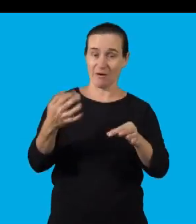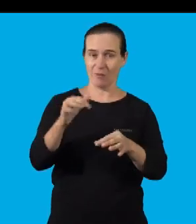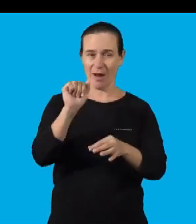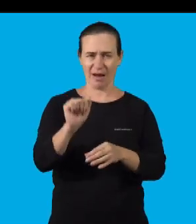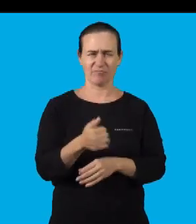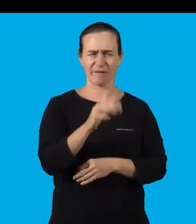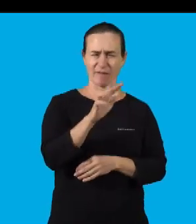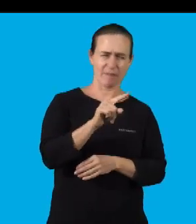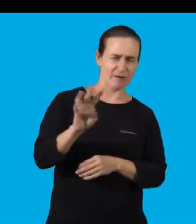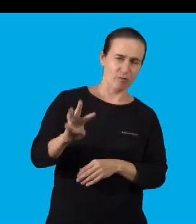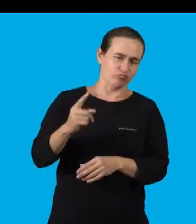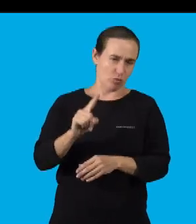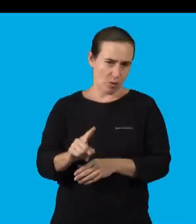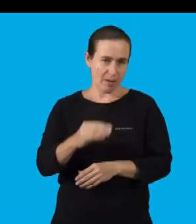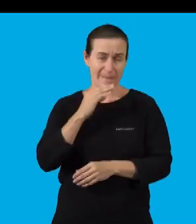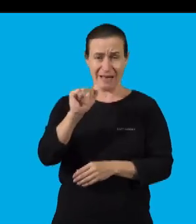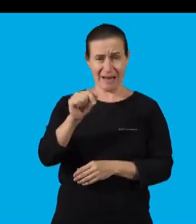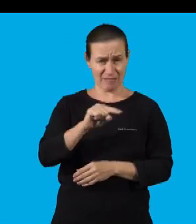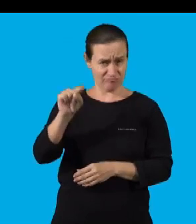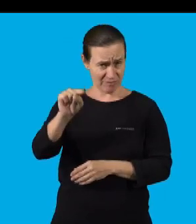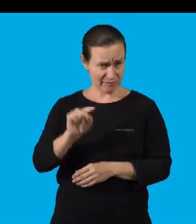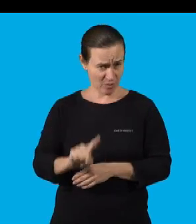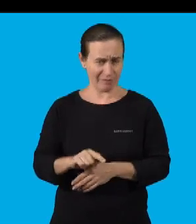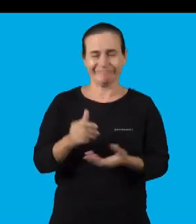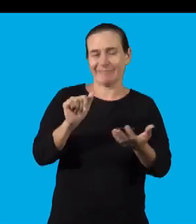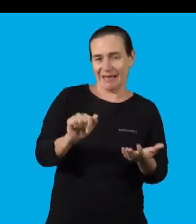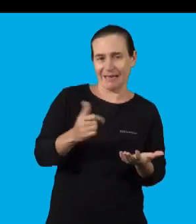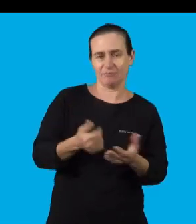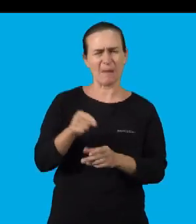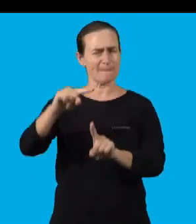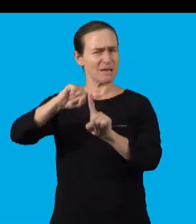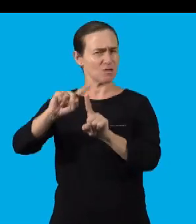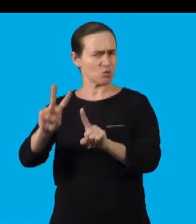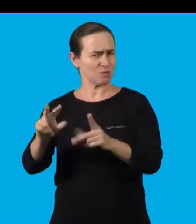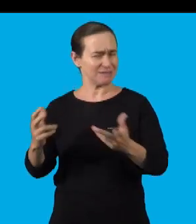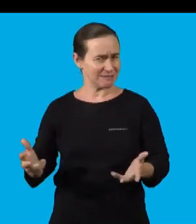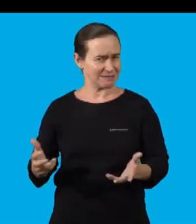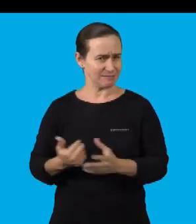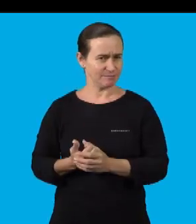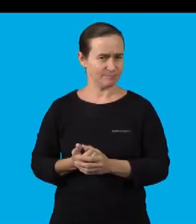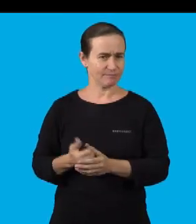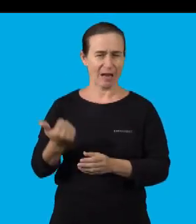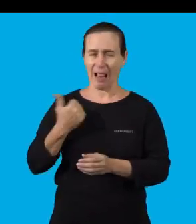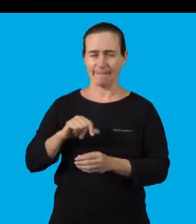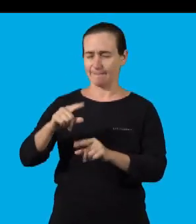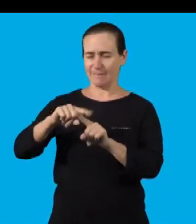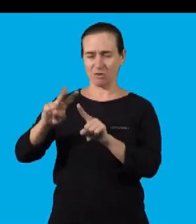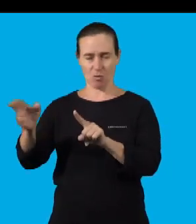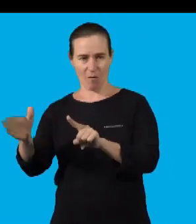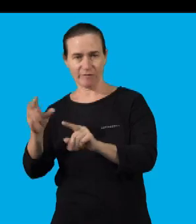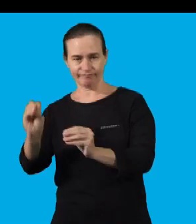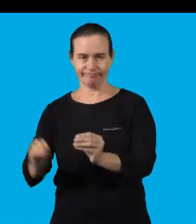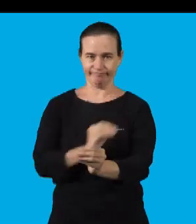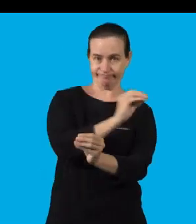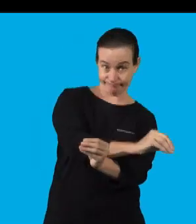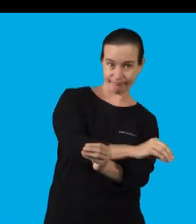is of course 1, so a divided by 1 is a. We still have that plus 2. And when we take 2 to the other side, that is going